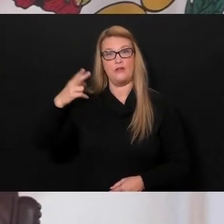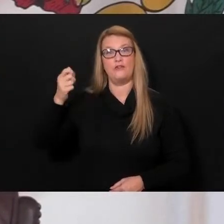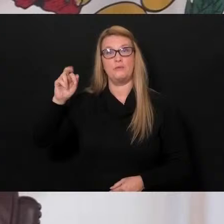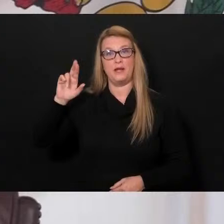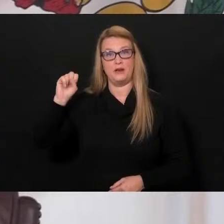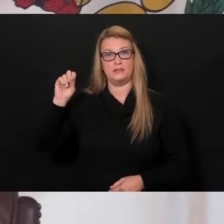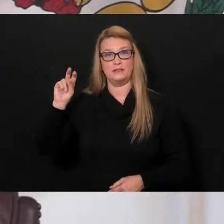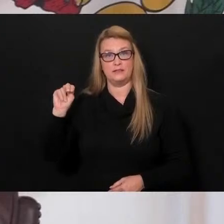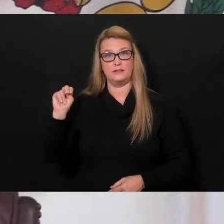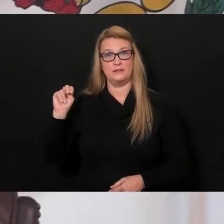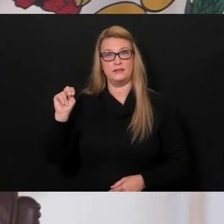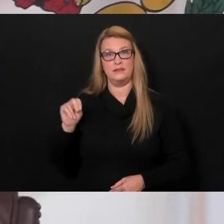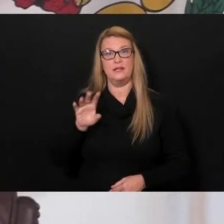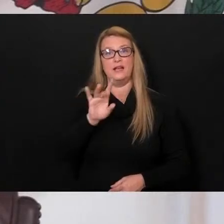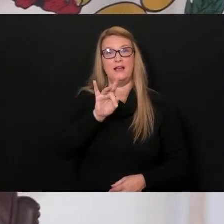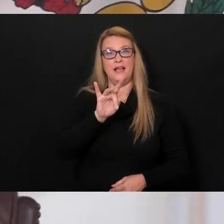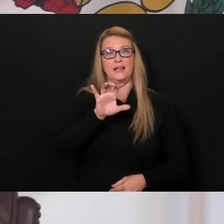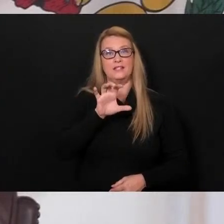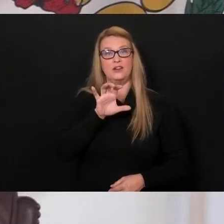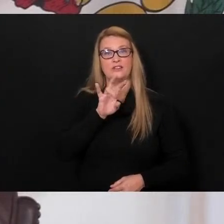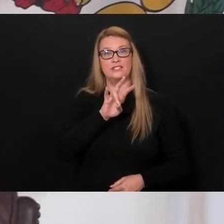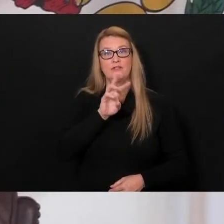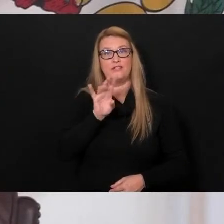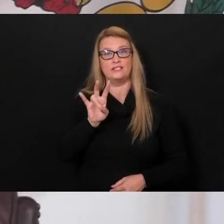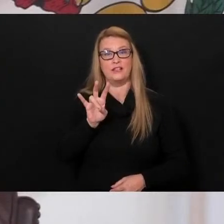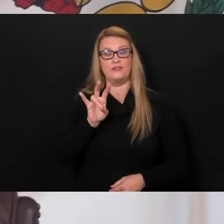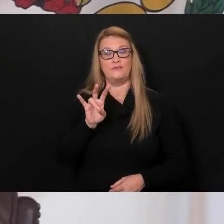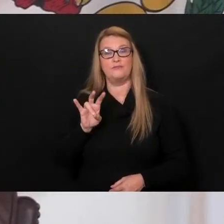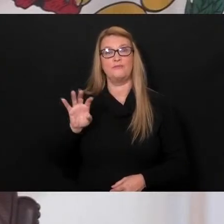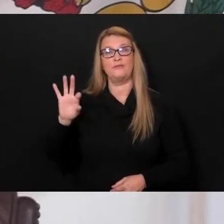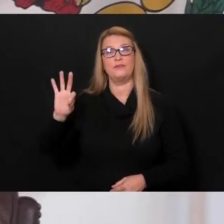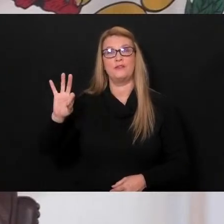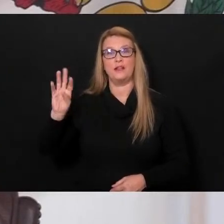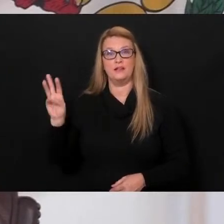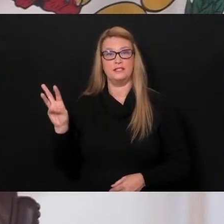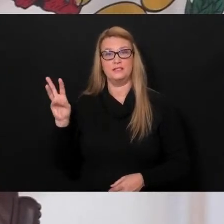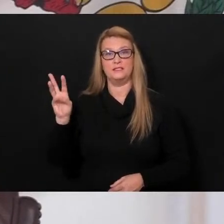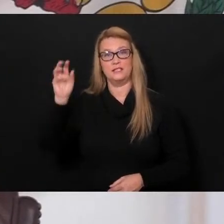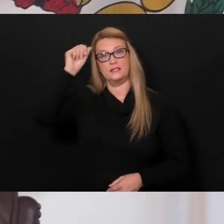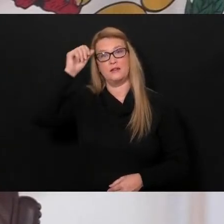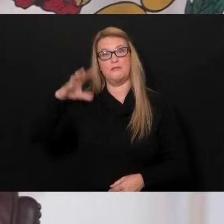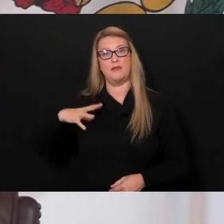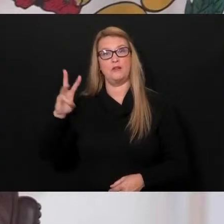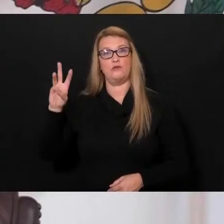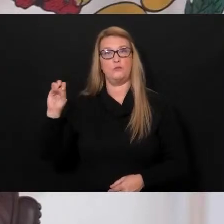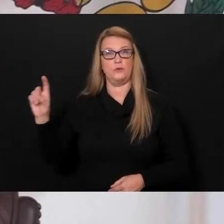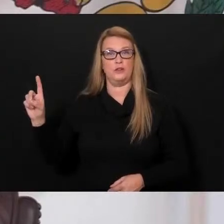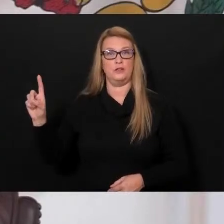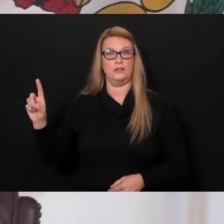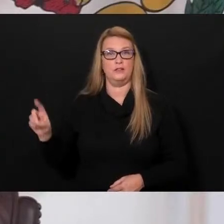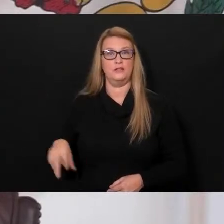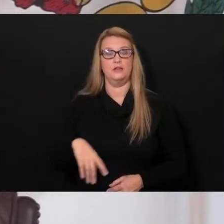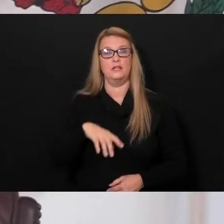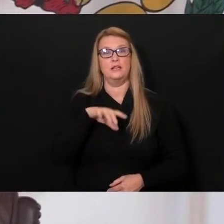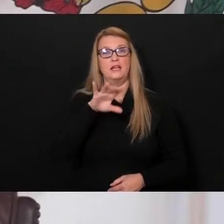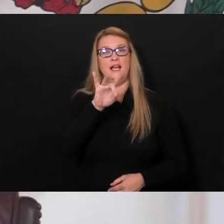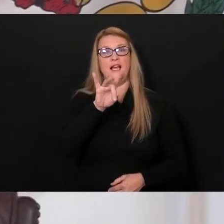Harrison County. Our 1,877th death is a 96-year-old male from Wood County.